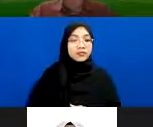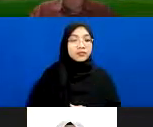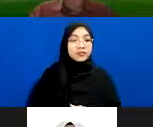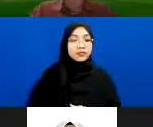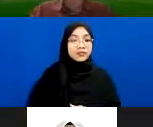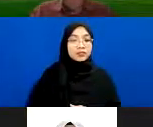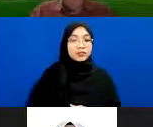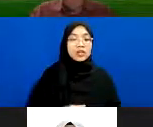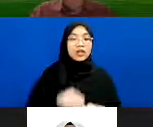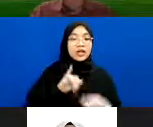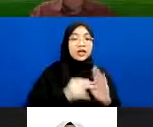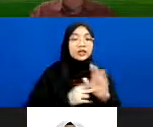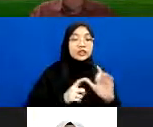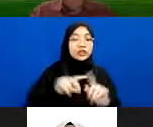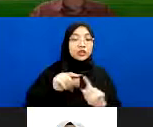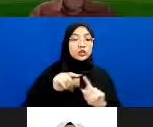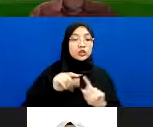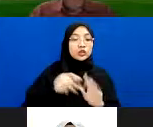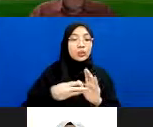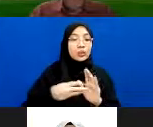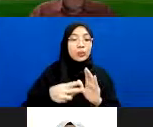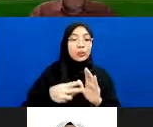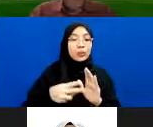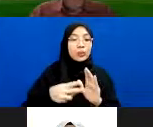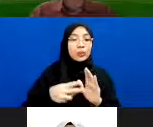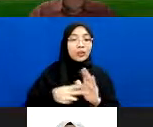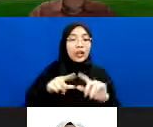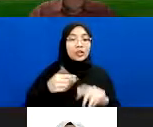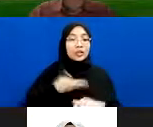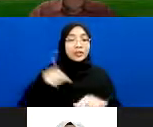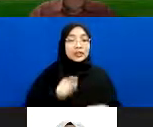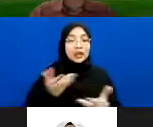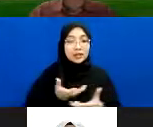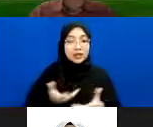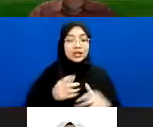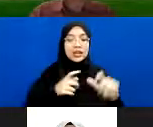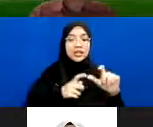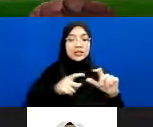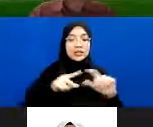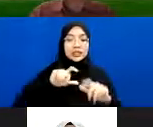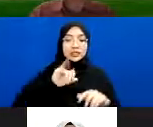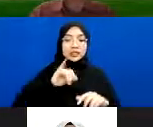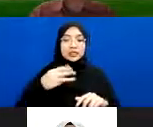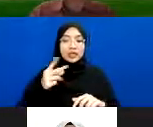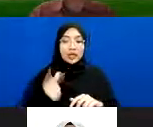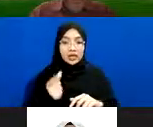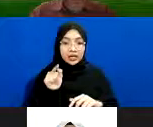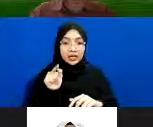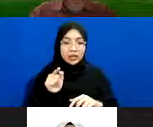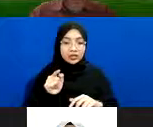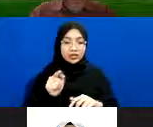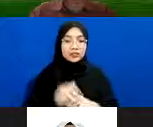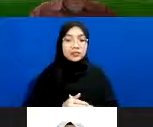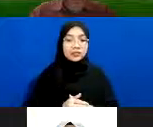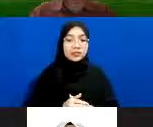The instrument that will be used in this research is the Sentiments, Attitudes, and Concern about Inclusive Education Revised